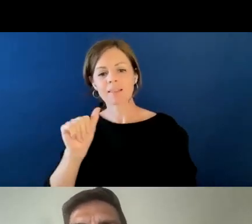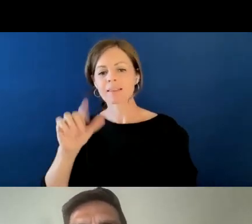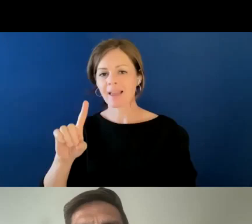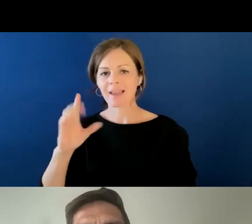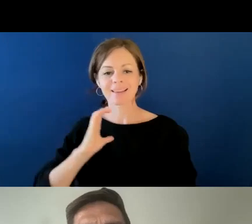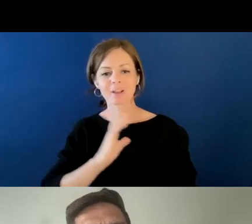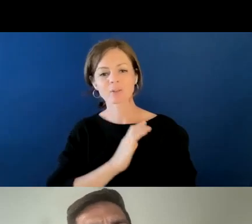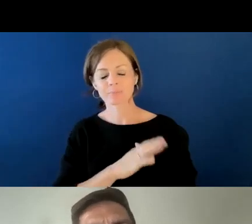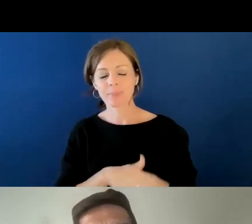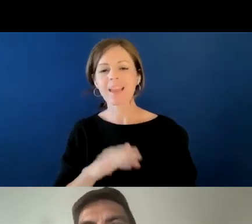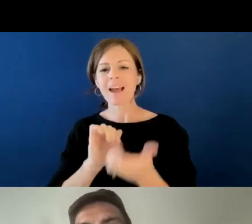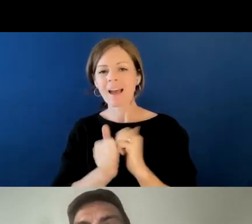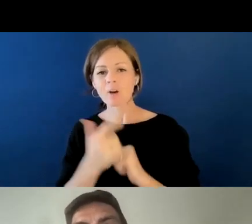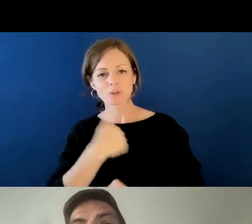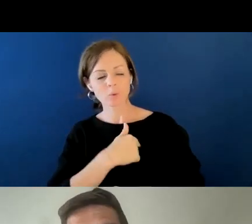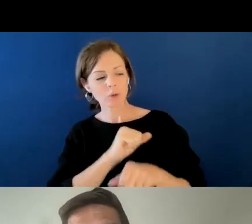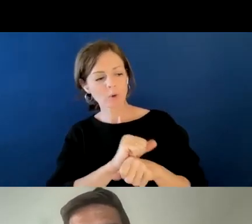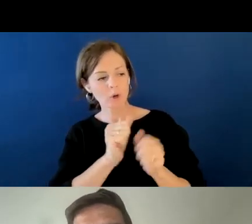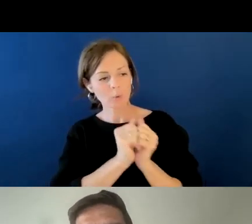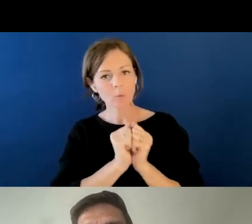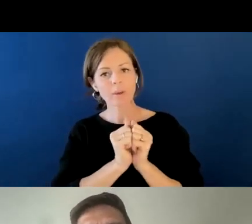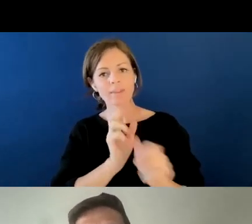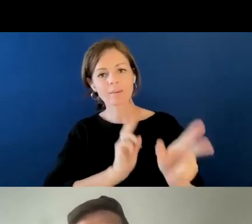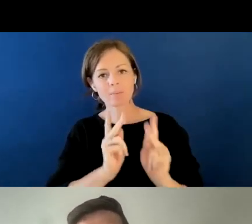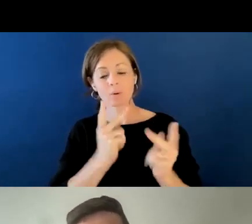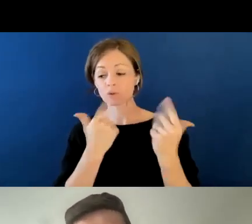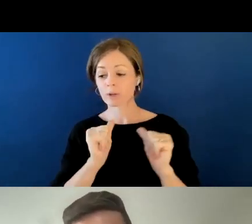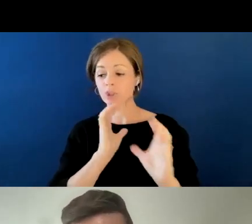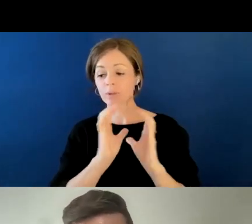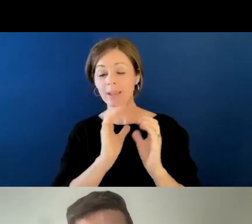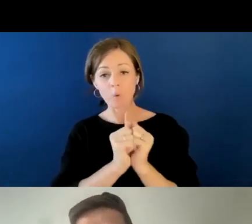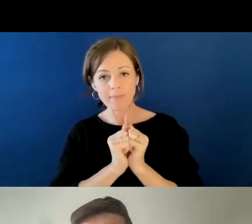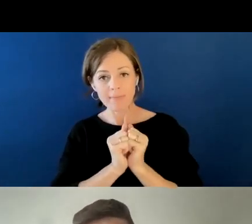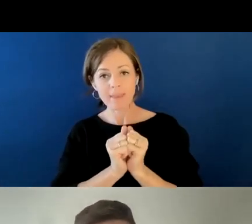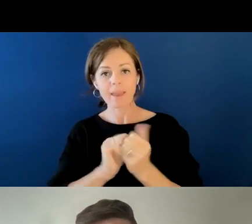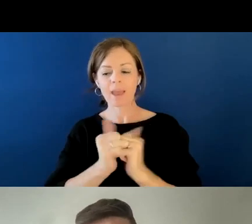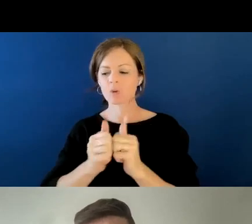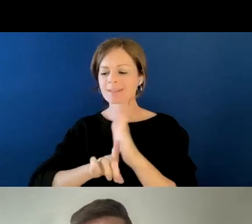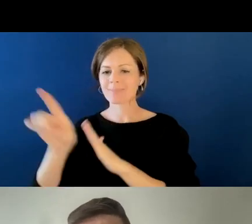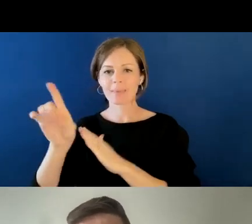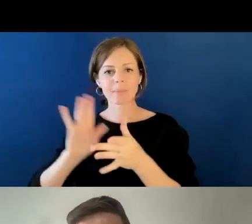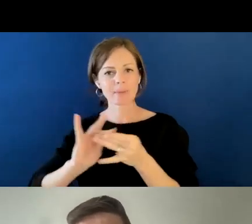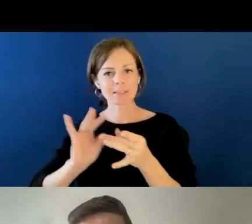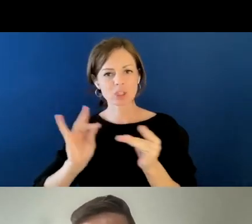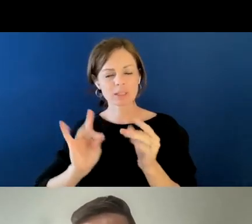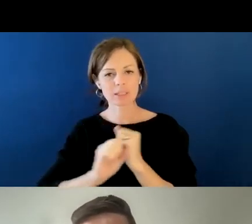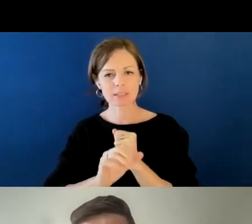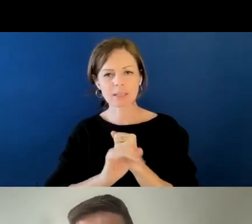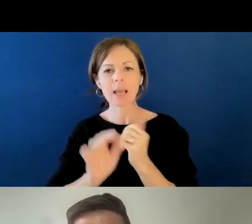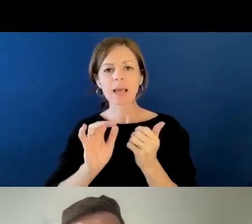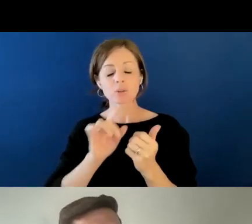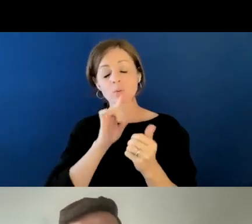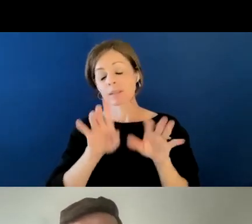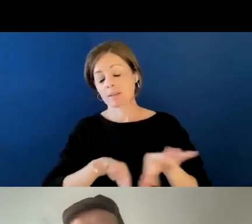work with people that we are trying to communicate most with to help us develop the messaging. That was a really key principle,